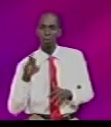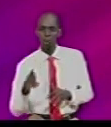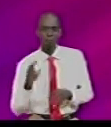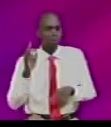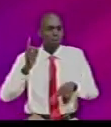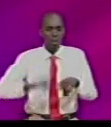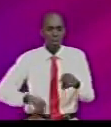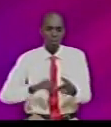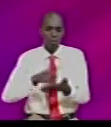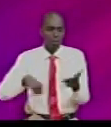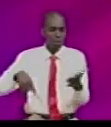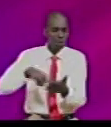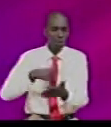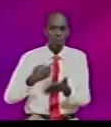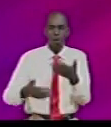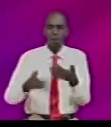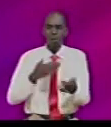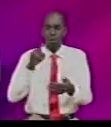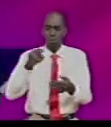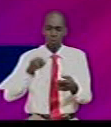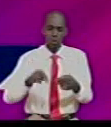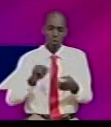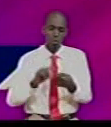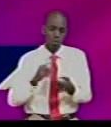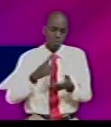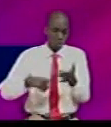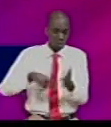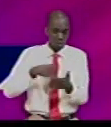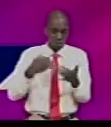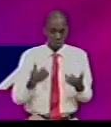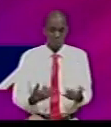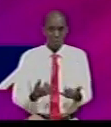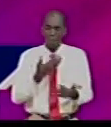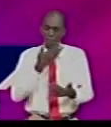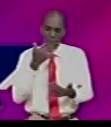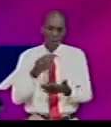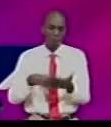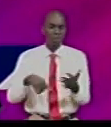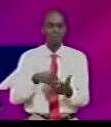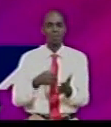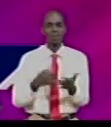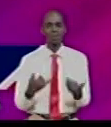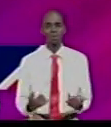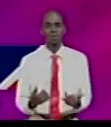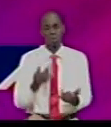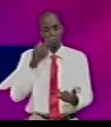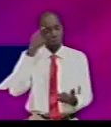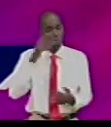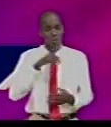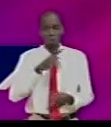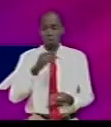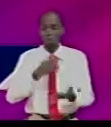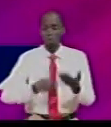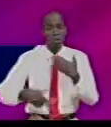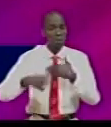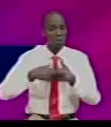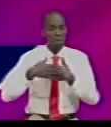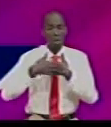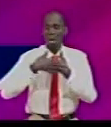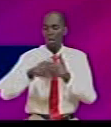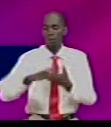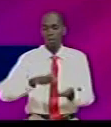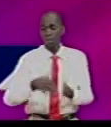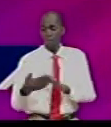repair today. So whatever needs to be repaired today, repair it. No return after death. You cannot